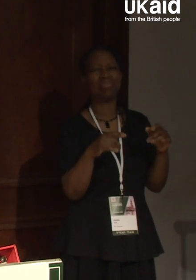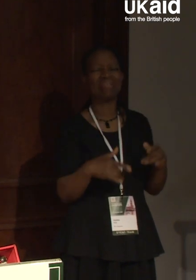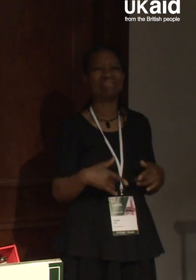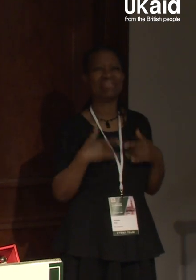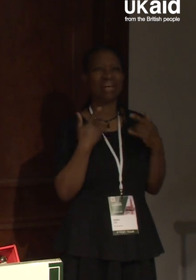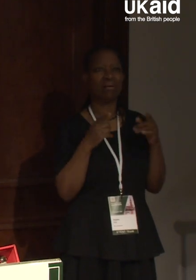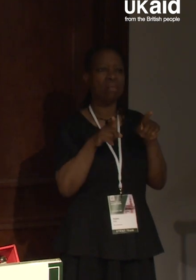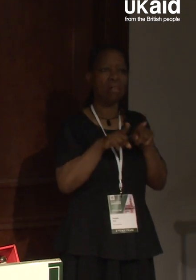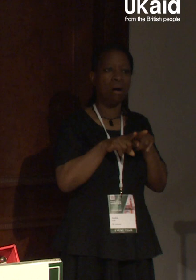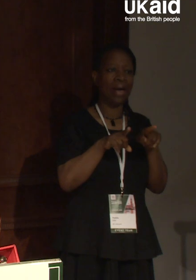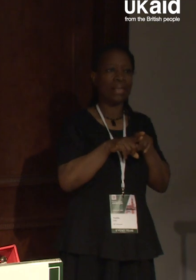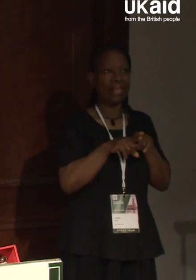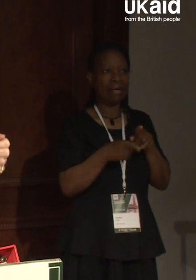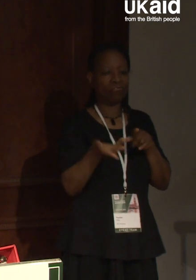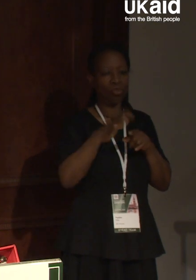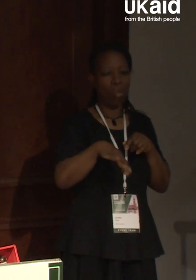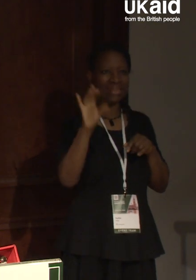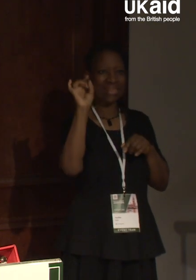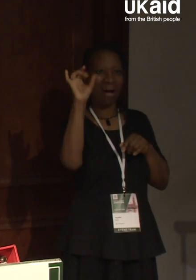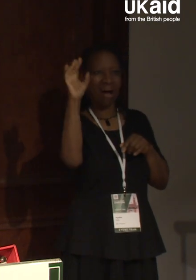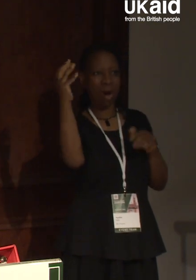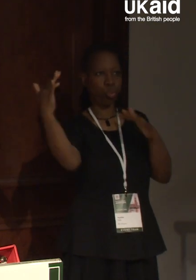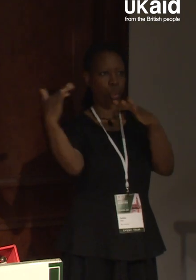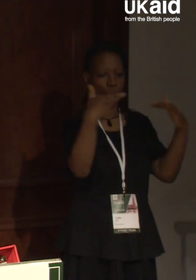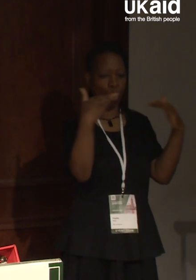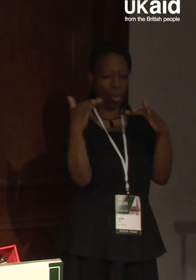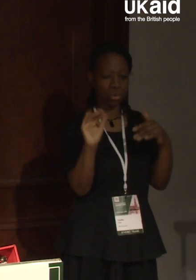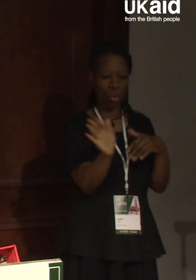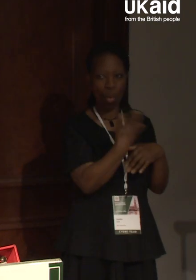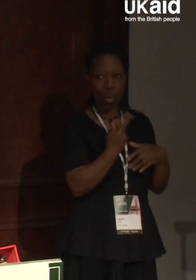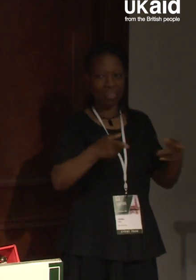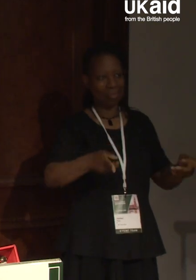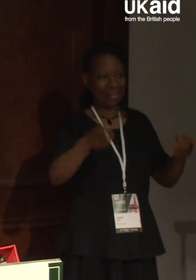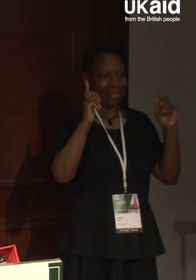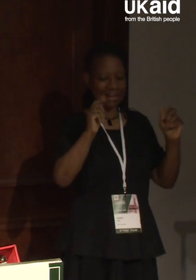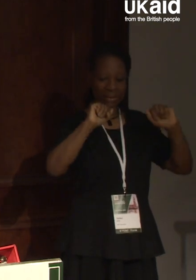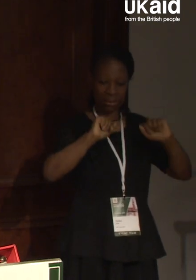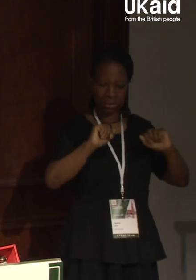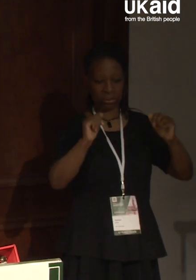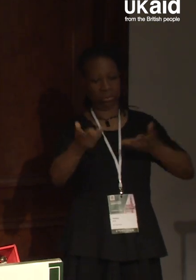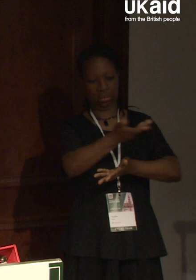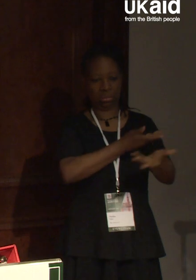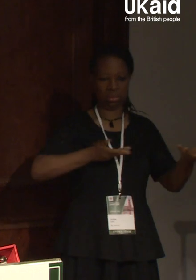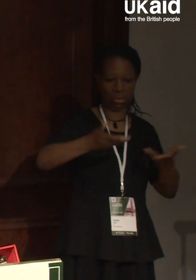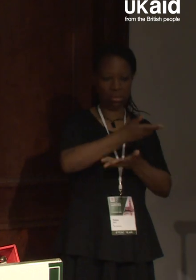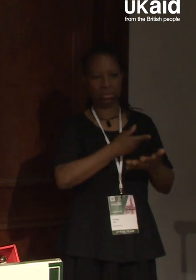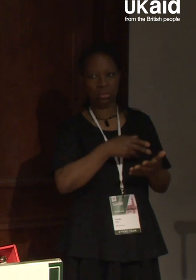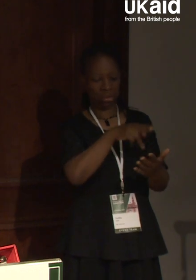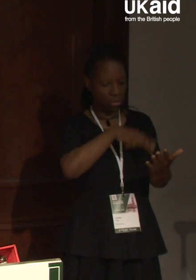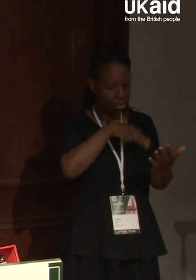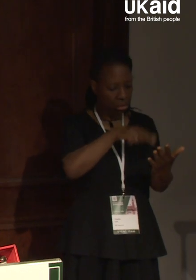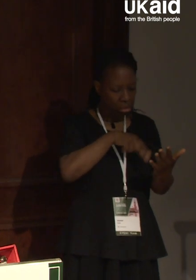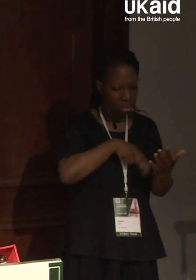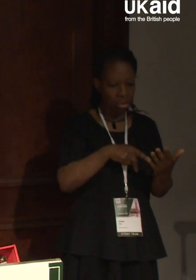intergalactic seminars in Star Wars, where all the ministers sit round a table with simultaneous translation, reading out what are supposed to be two-minute